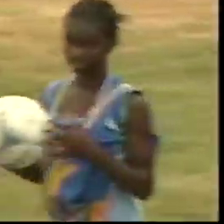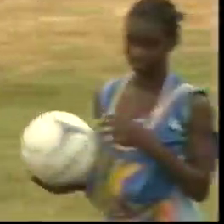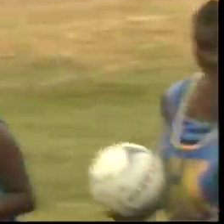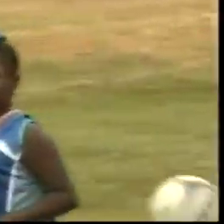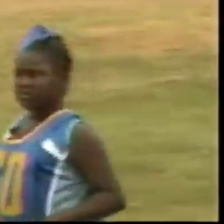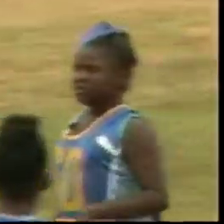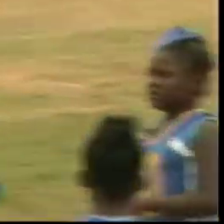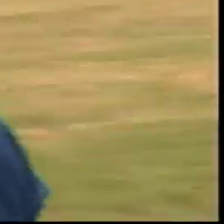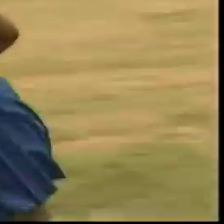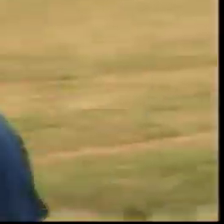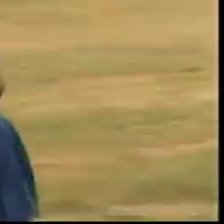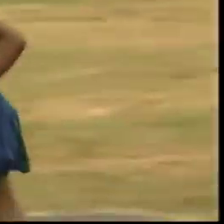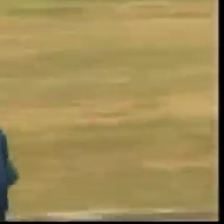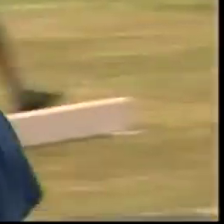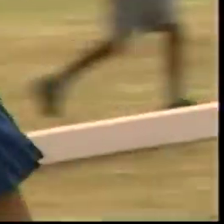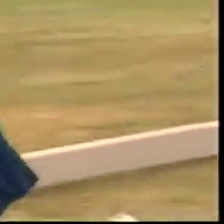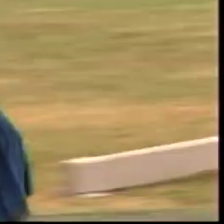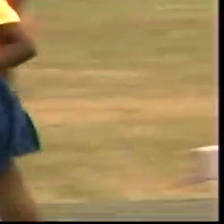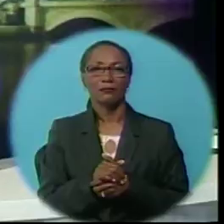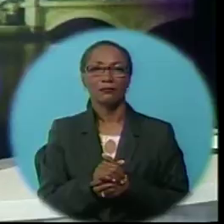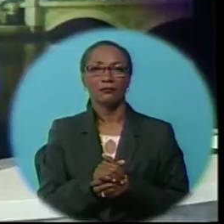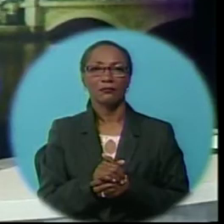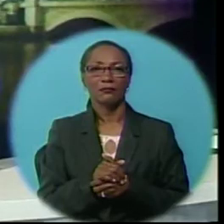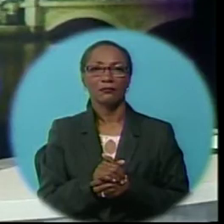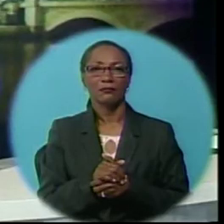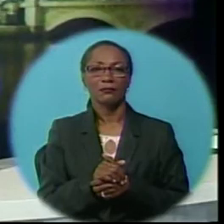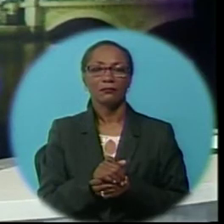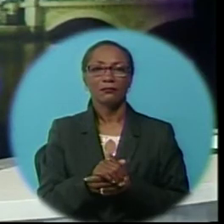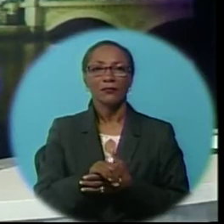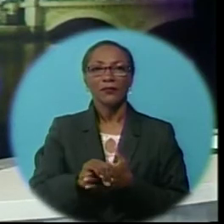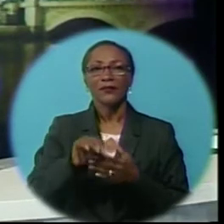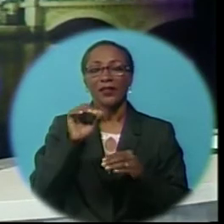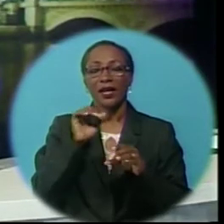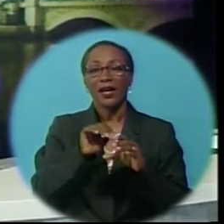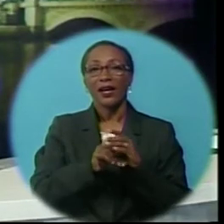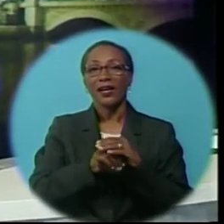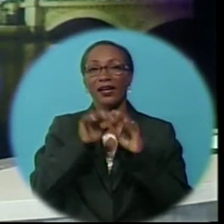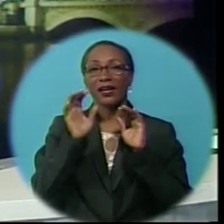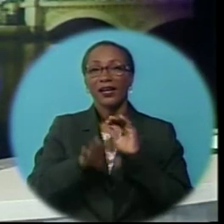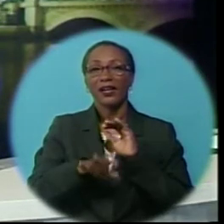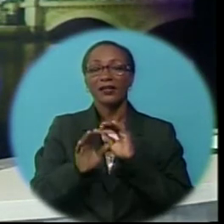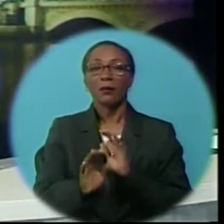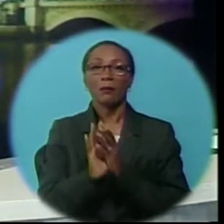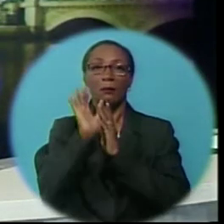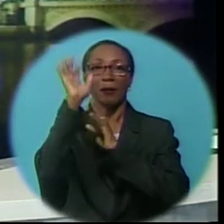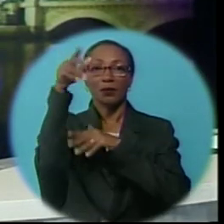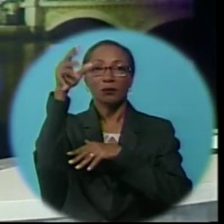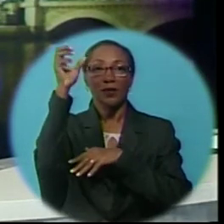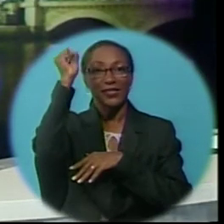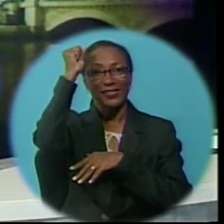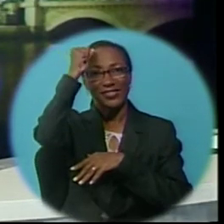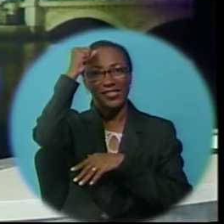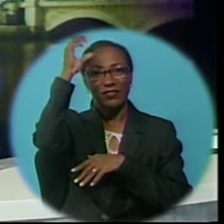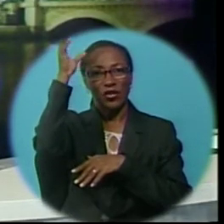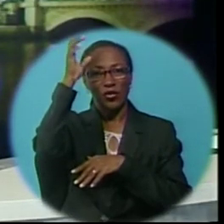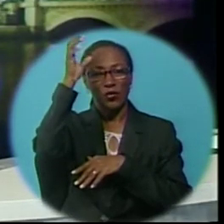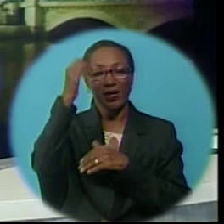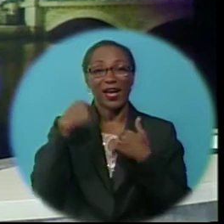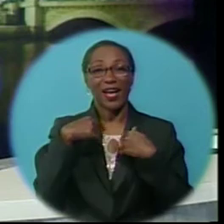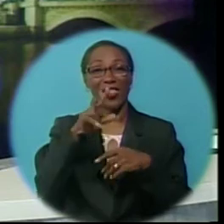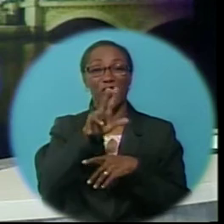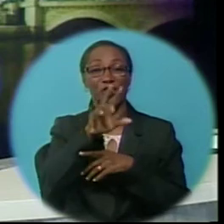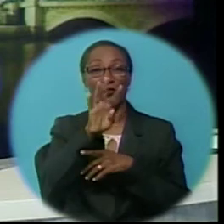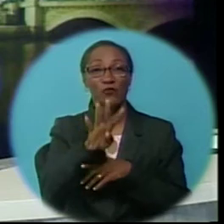Tabor. Anne-Marie Burke, CBC Sports. In basketball, Stephon Curry had 34 points as the Golden